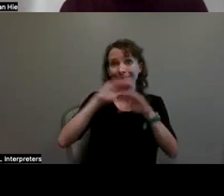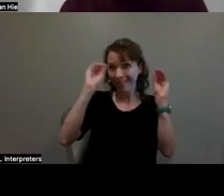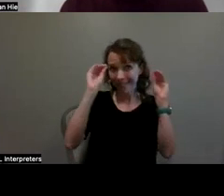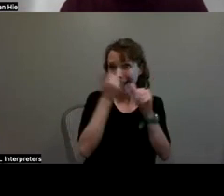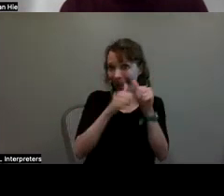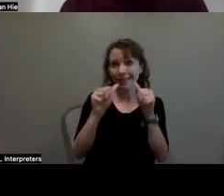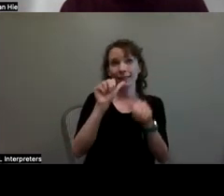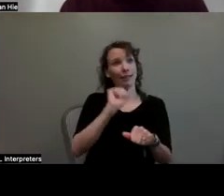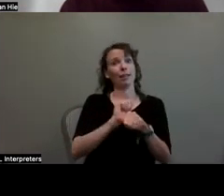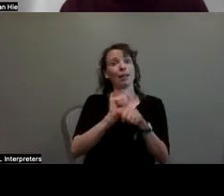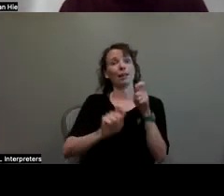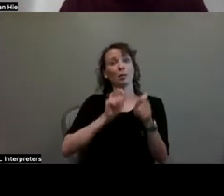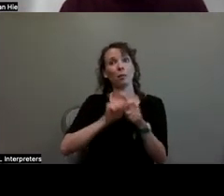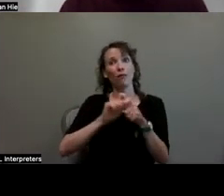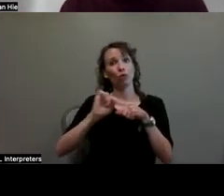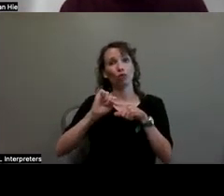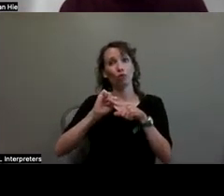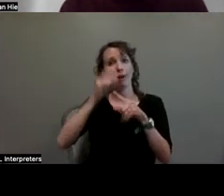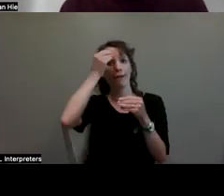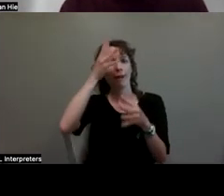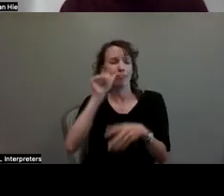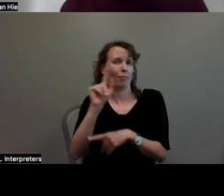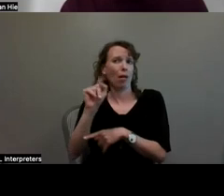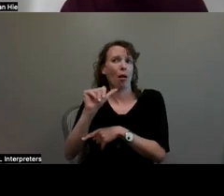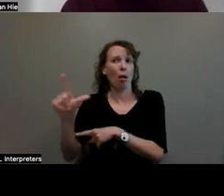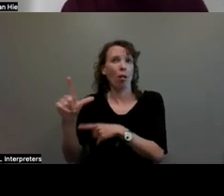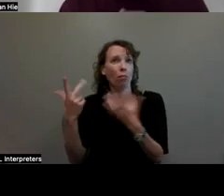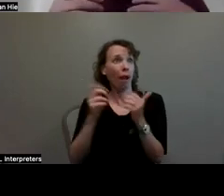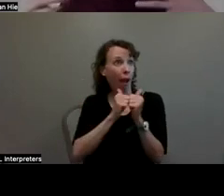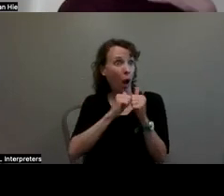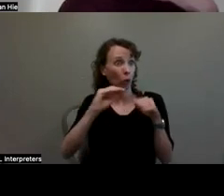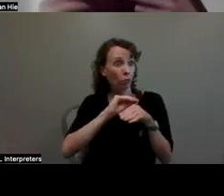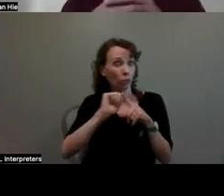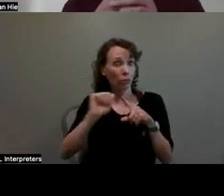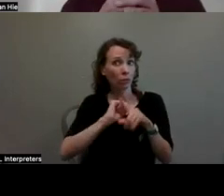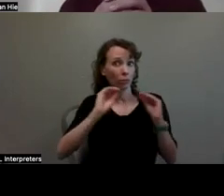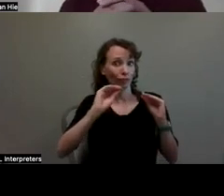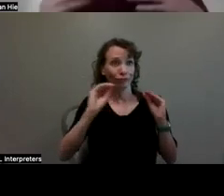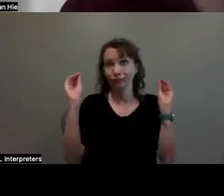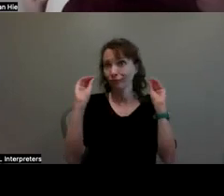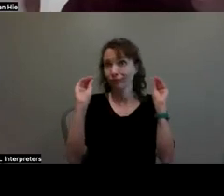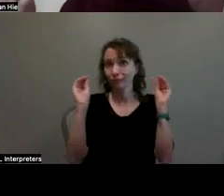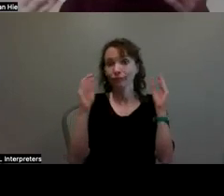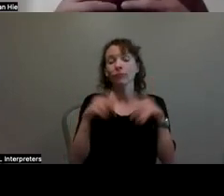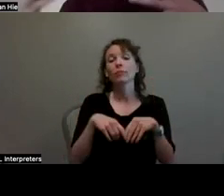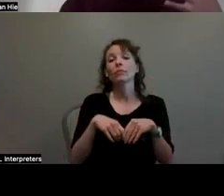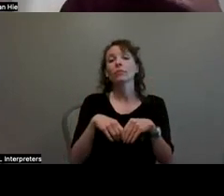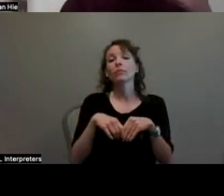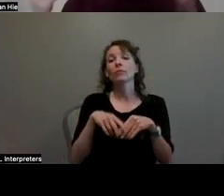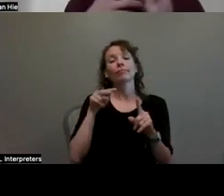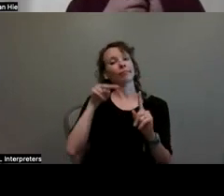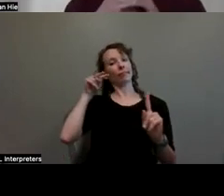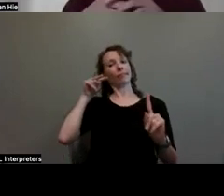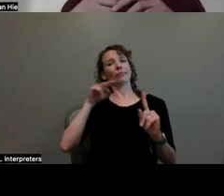task-specific training data at all with which to train this surrogate model. And more generally, in the most